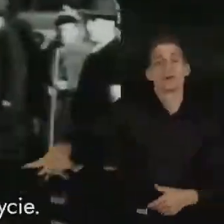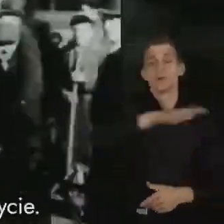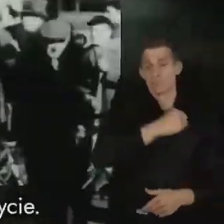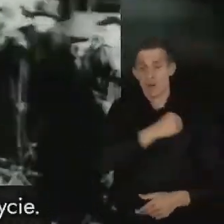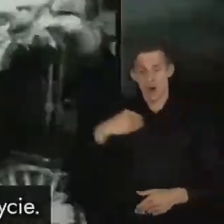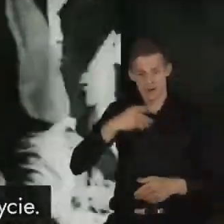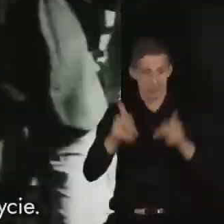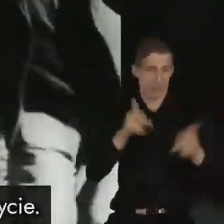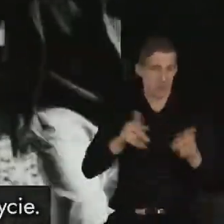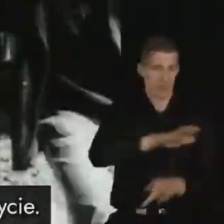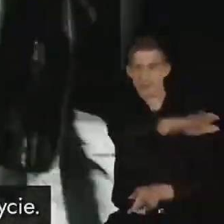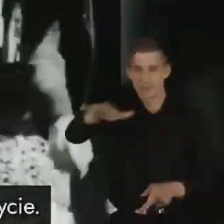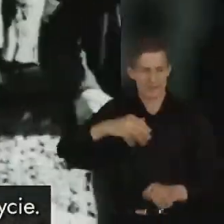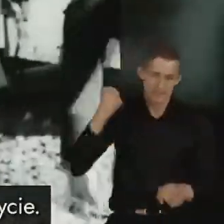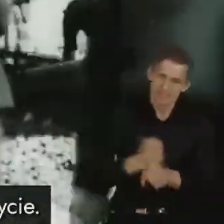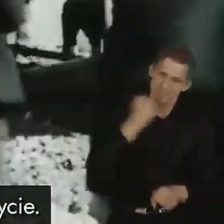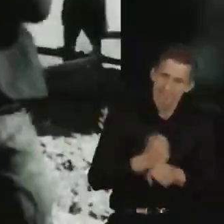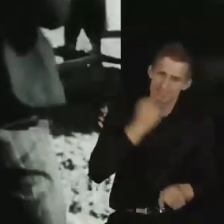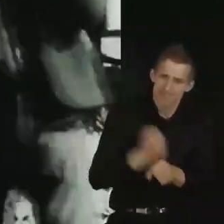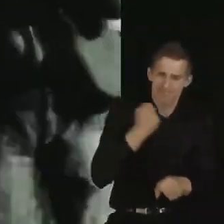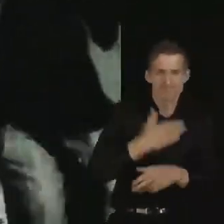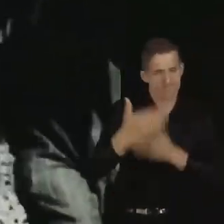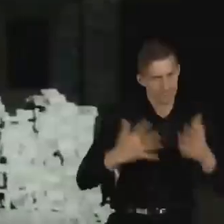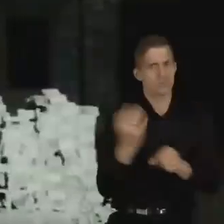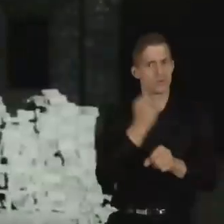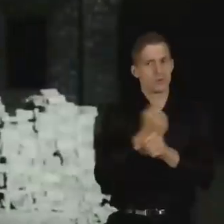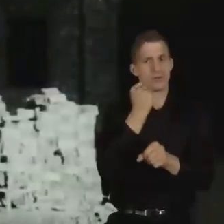people, life quickly rose from ruins.